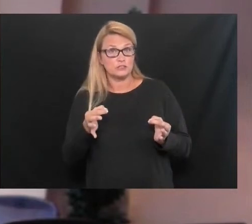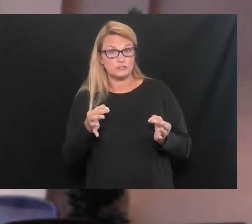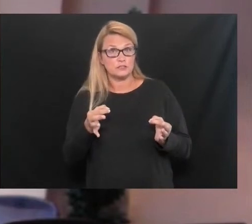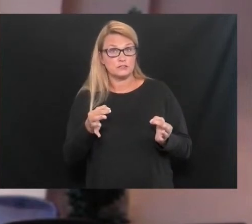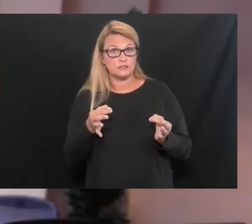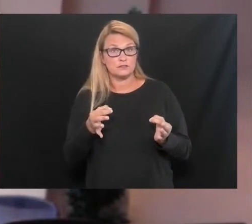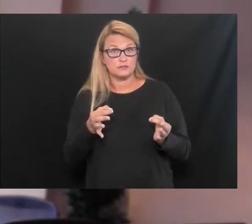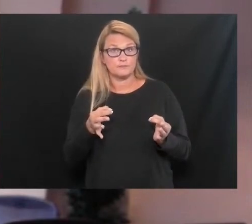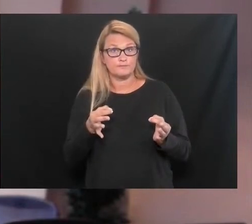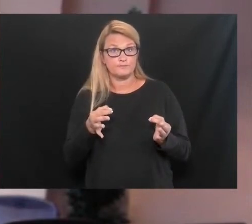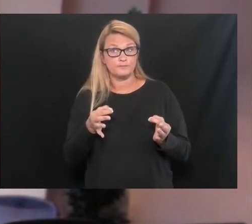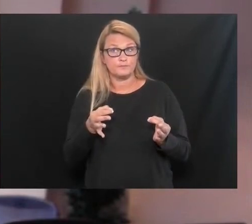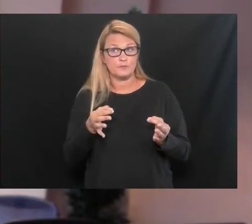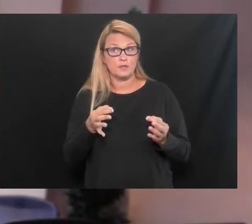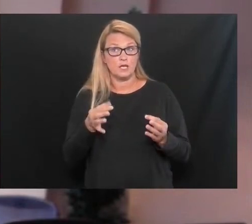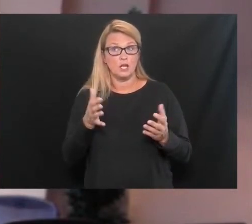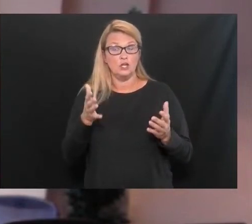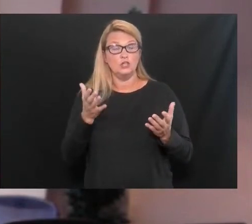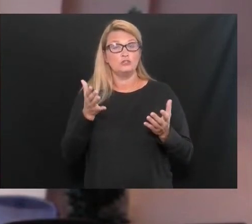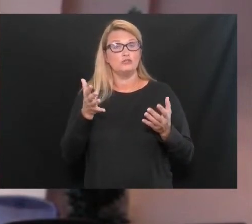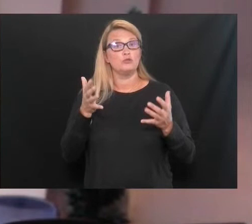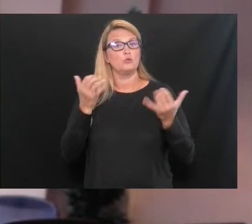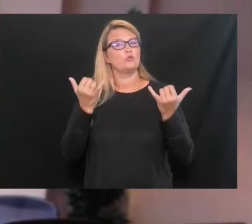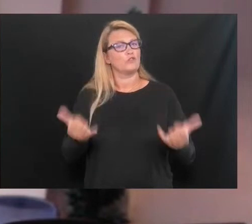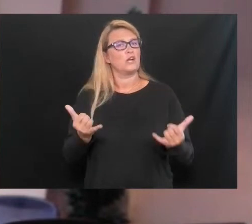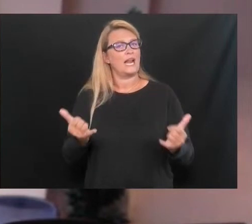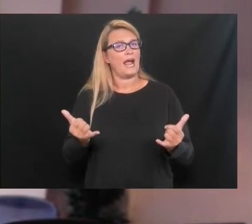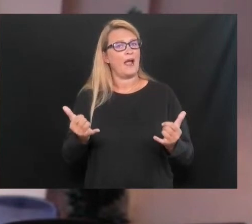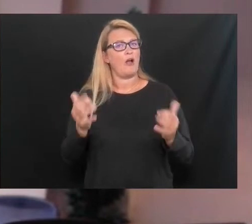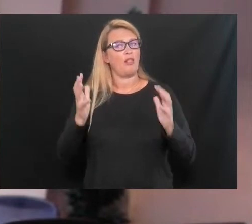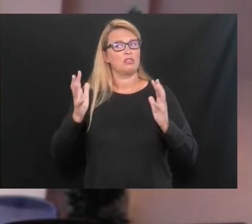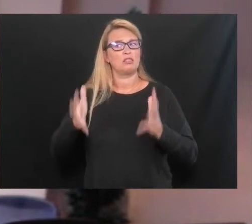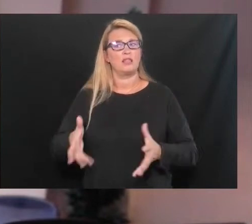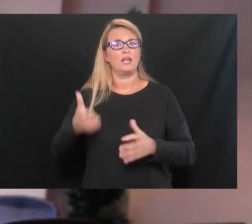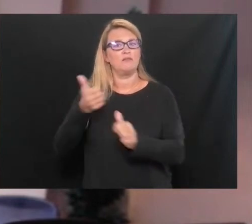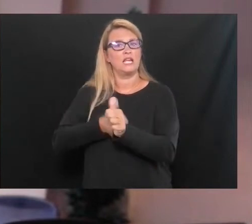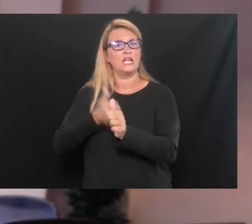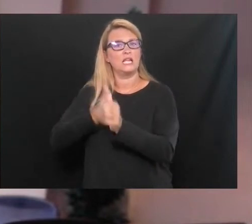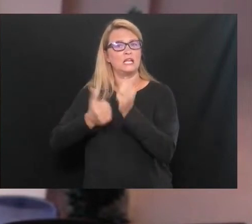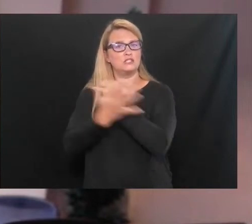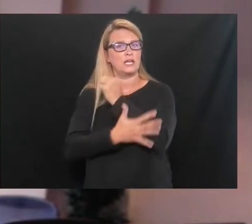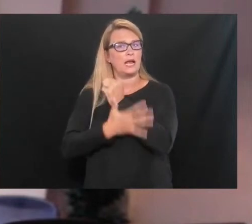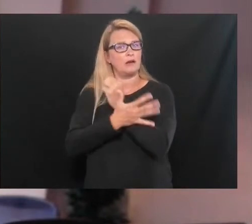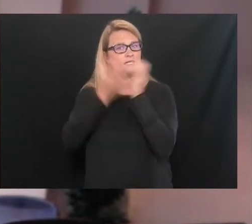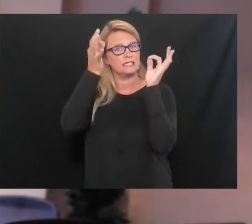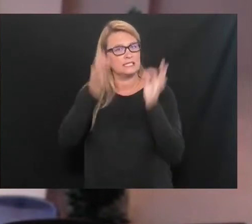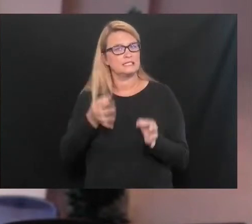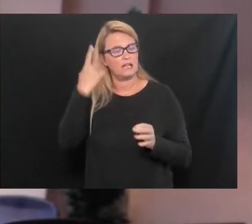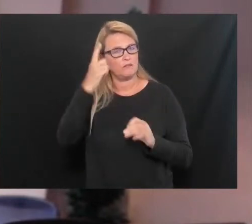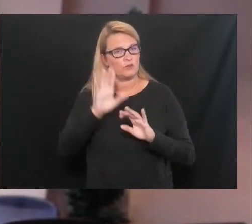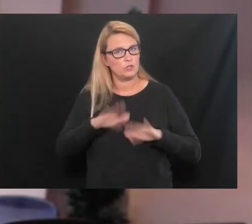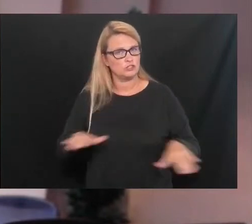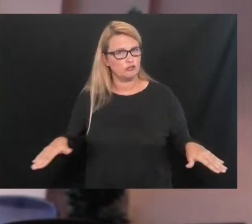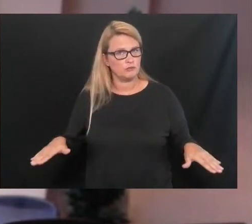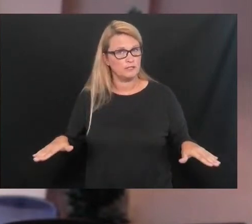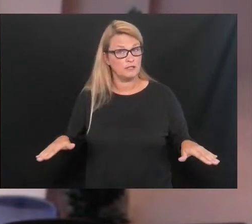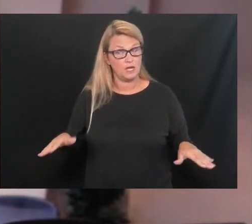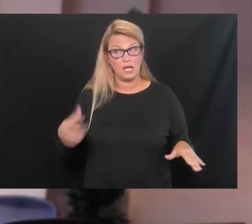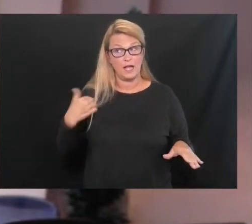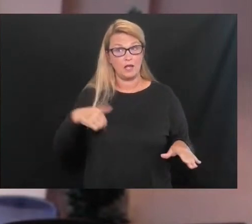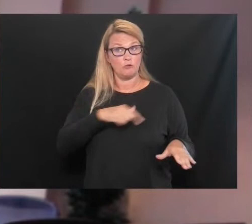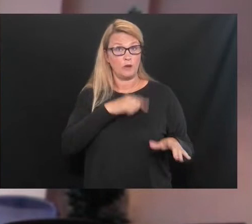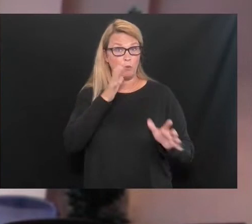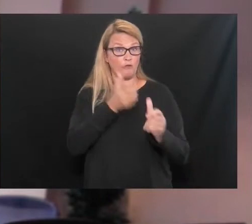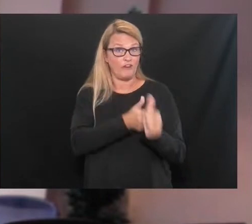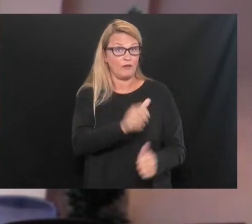be more appropriate to leave at a local level, and that is that's the pathway that is being followed.